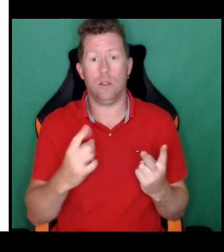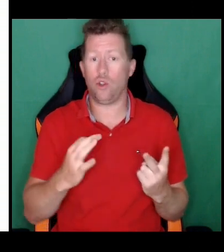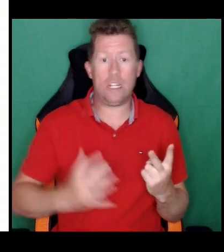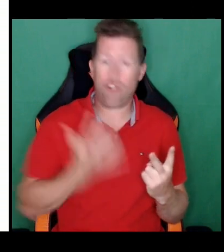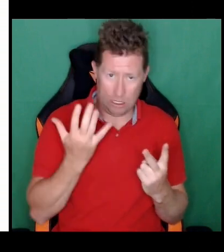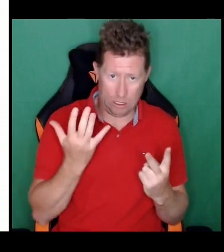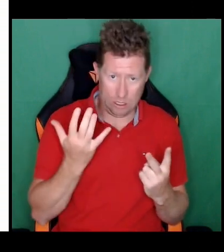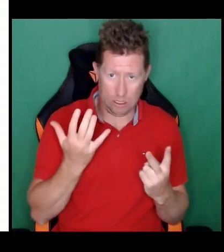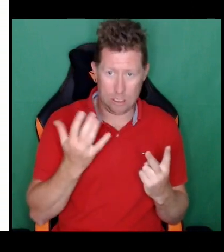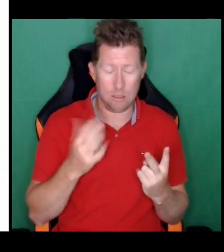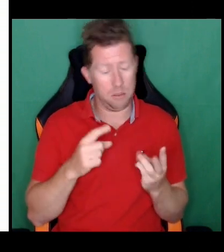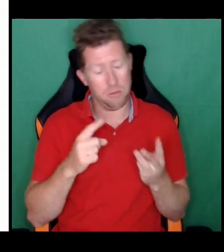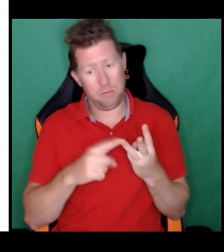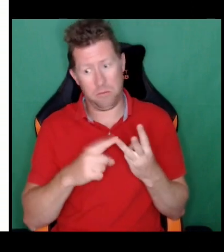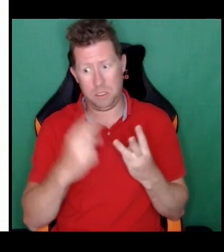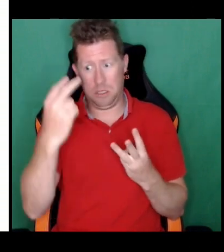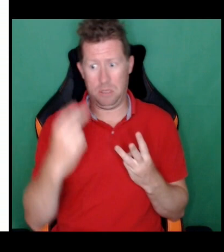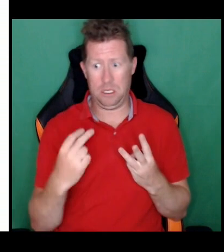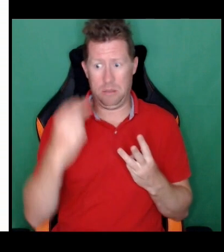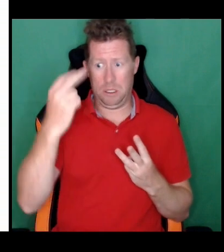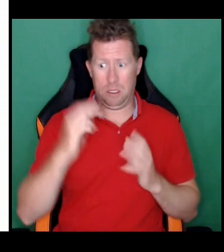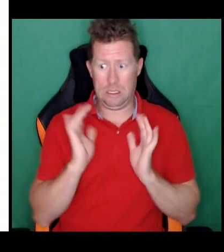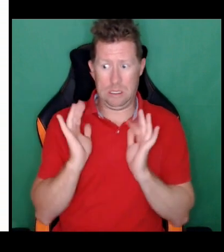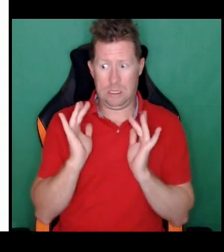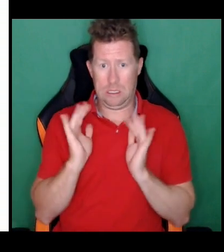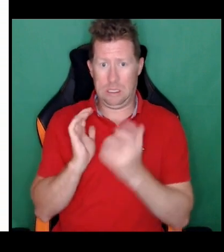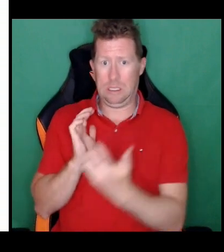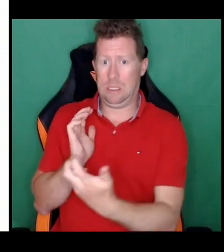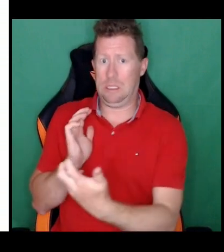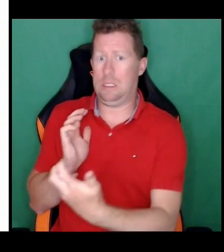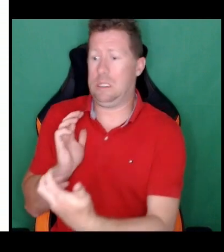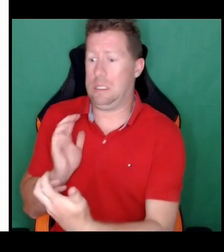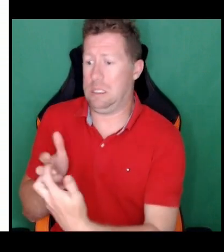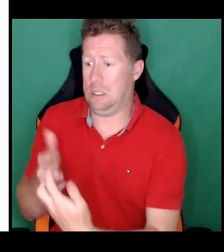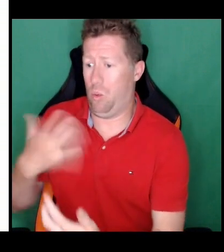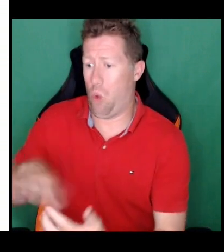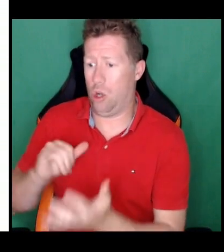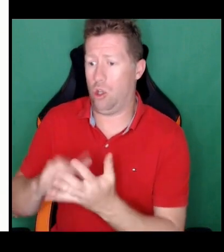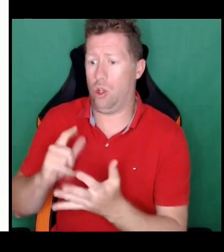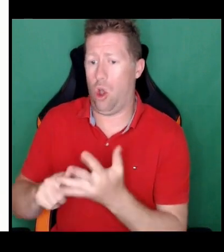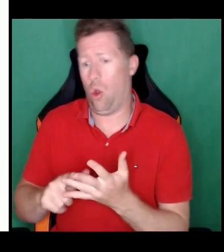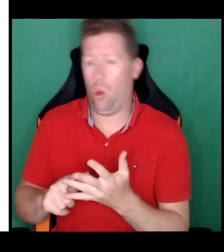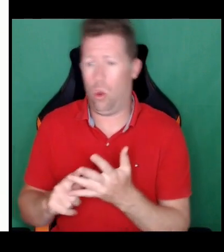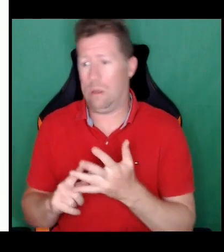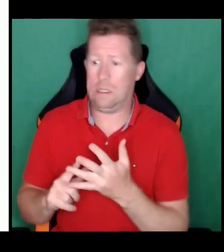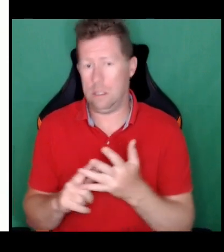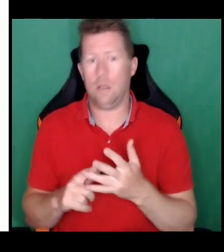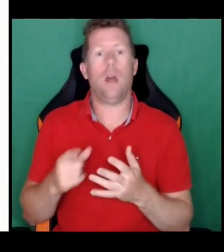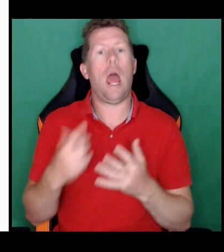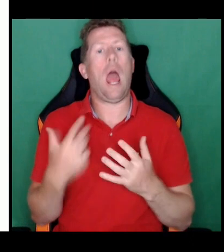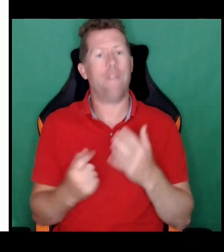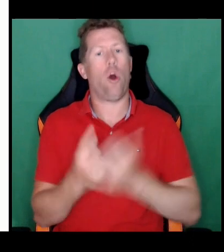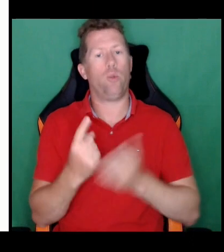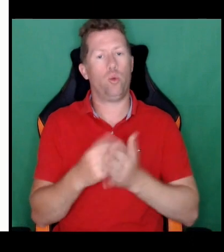uninterested about what others think of them, and fitting in is more important. And they have far more opportunity to vape because